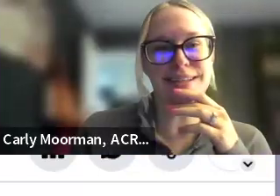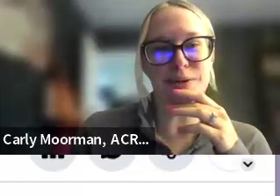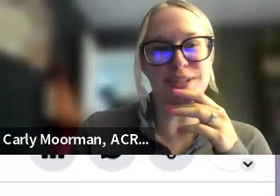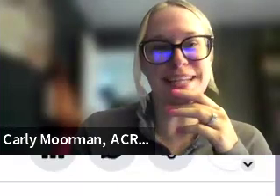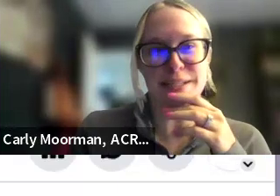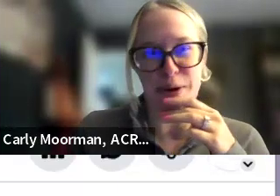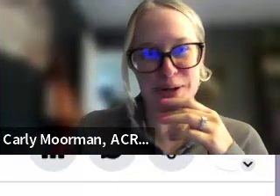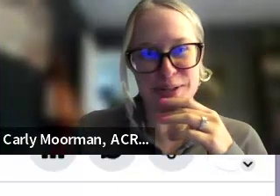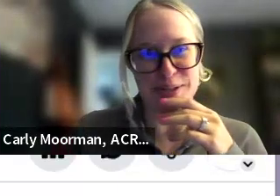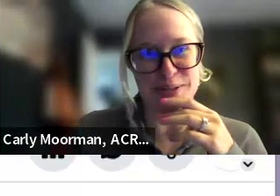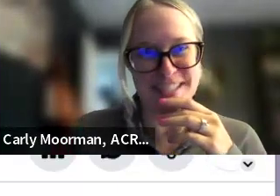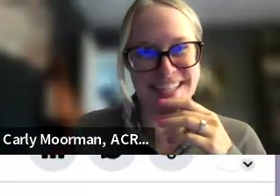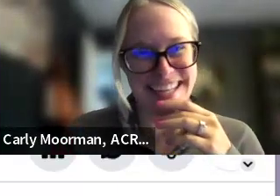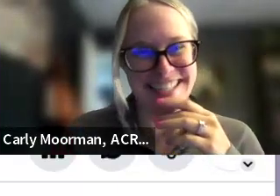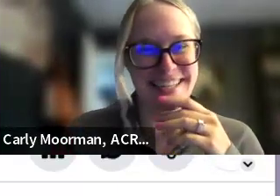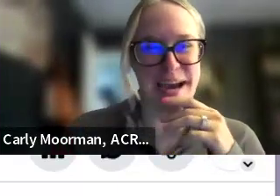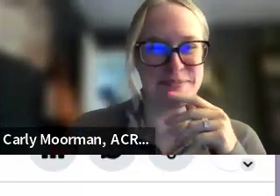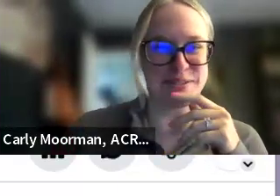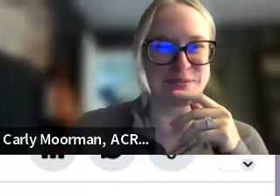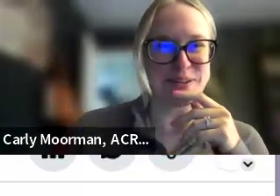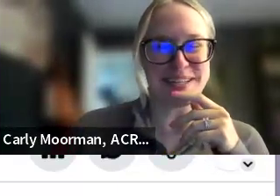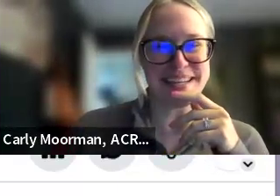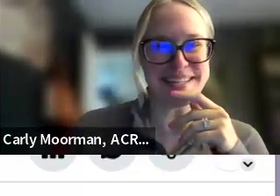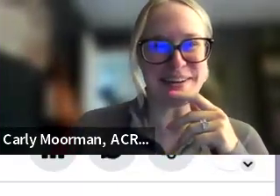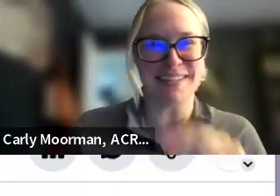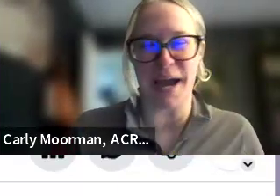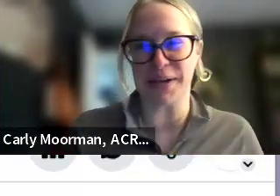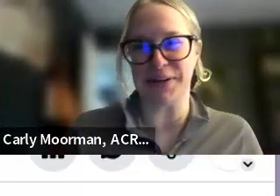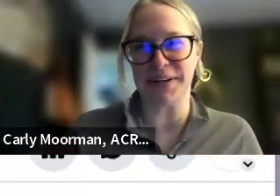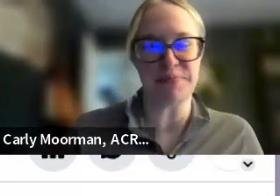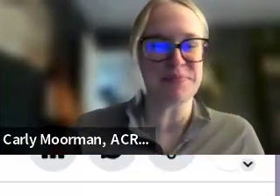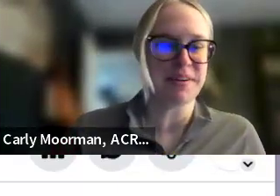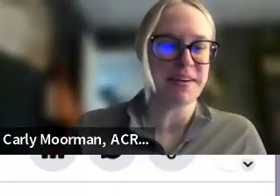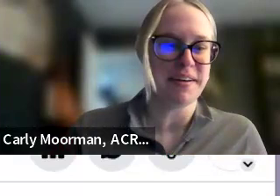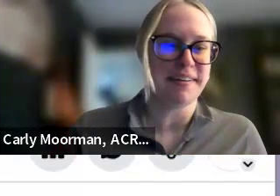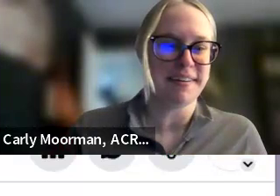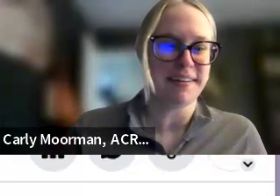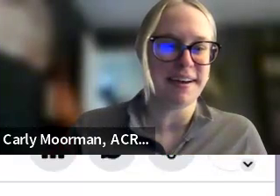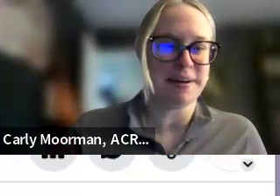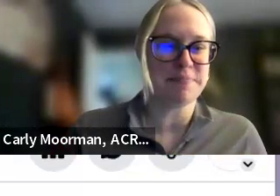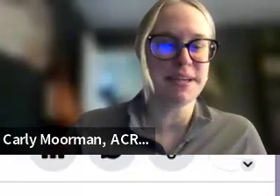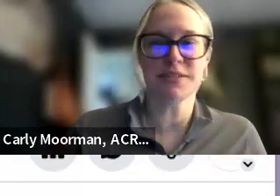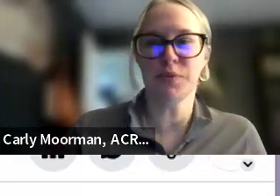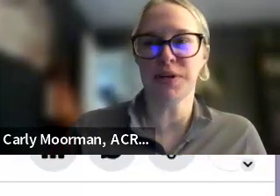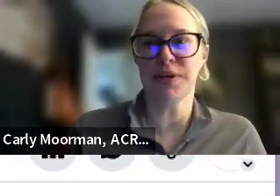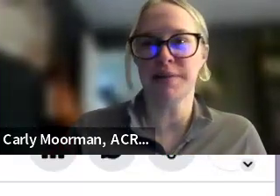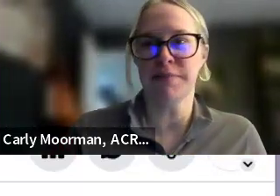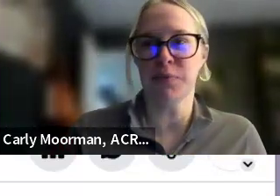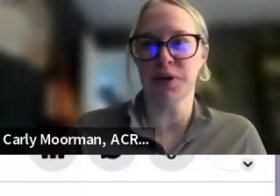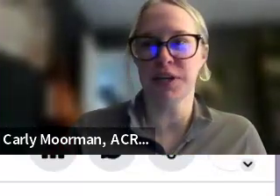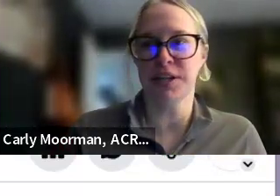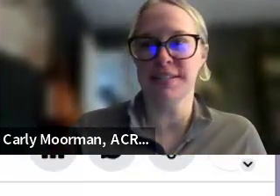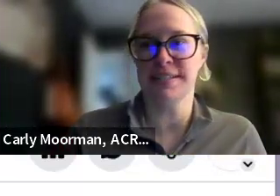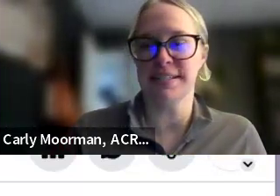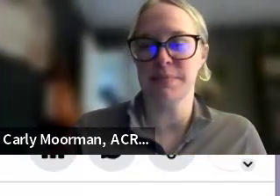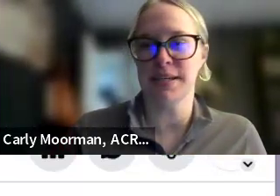That was that there were dance parties on Tuesdays. The captions weren't entirely accurate. But yeah, so I've